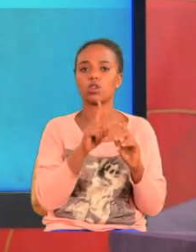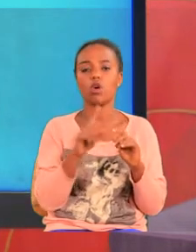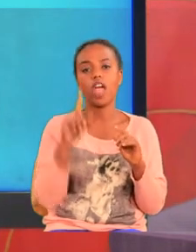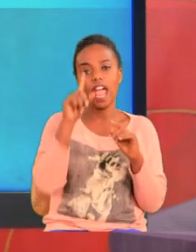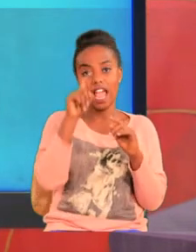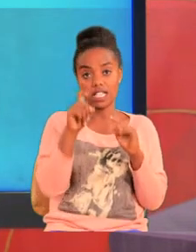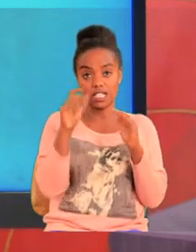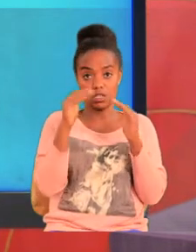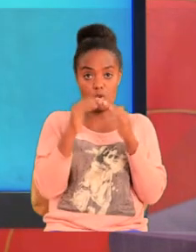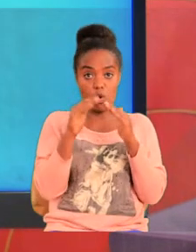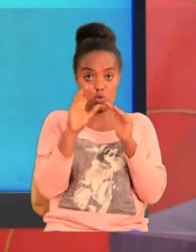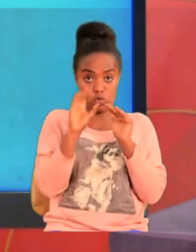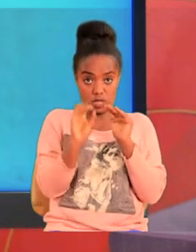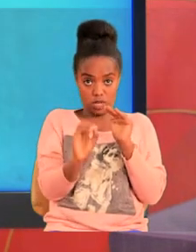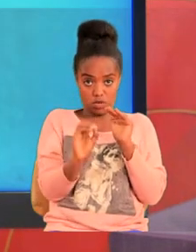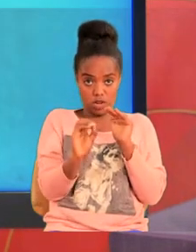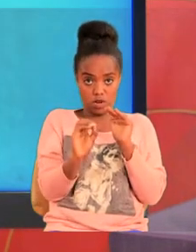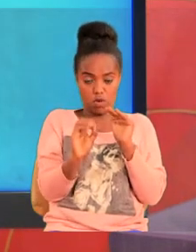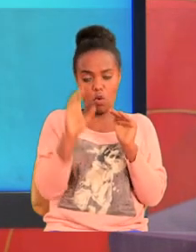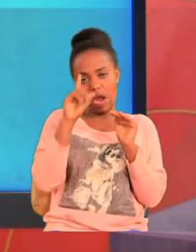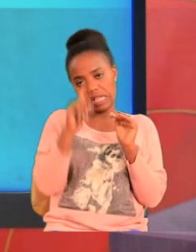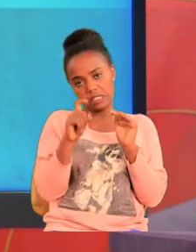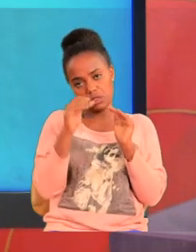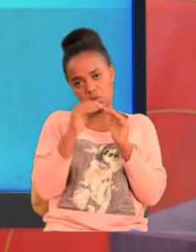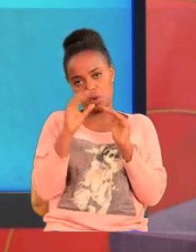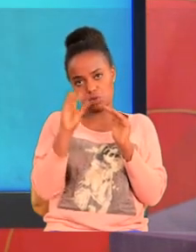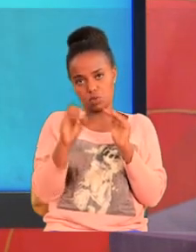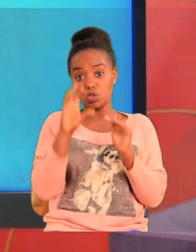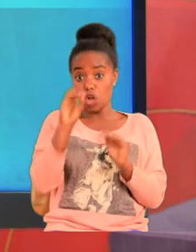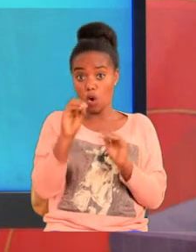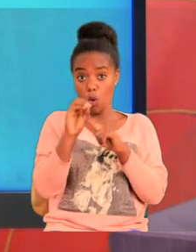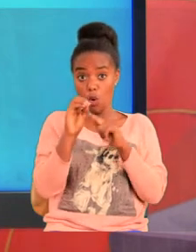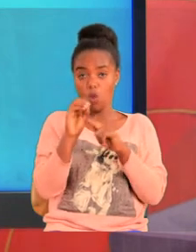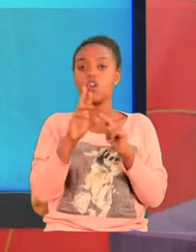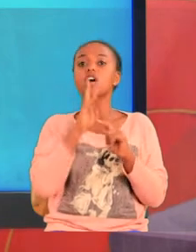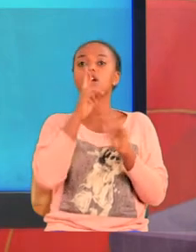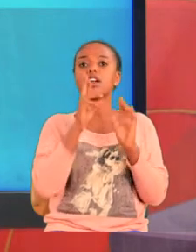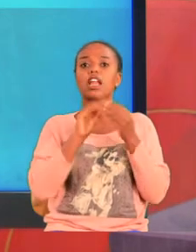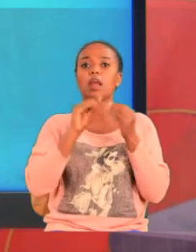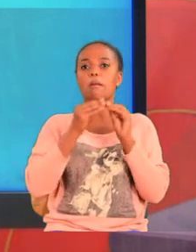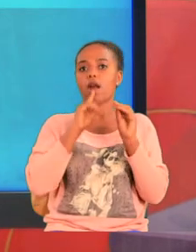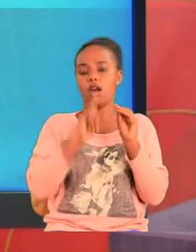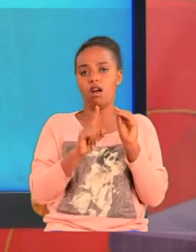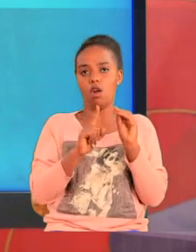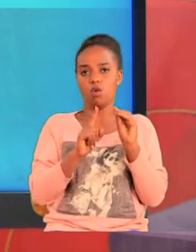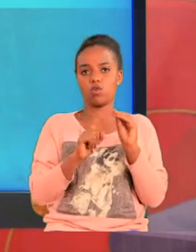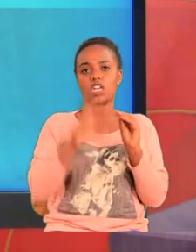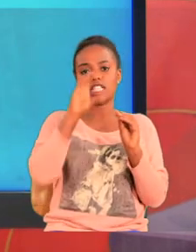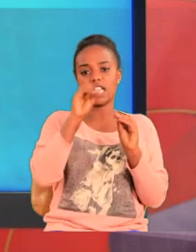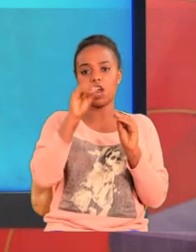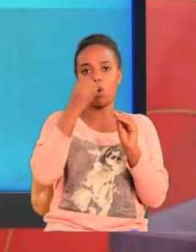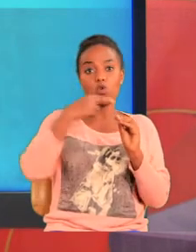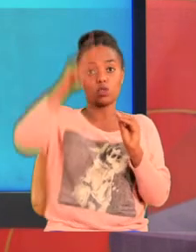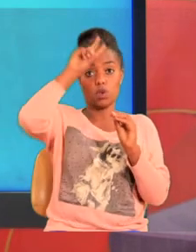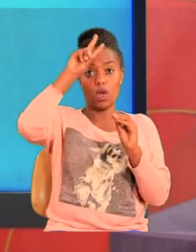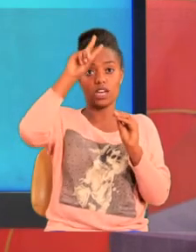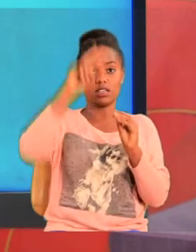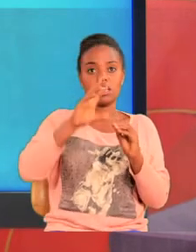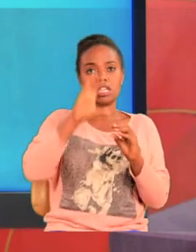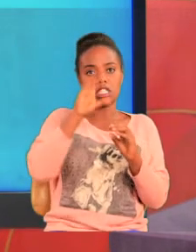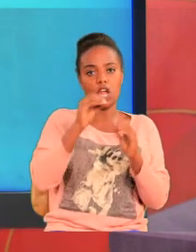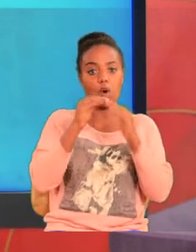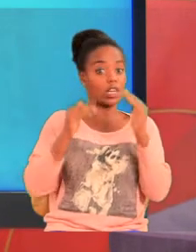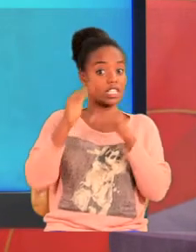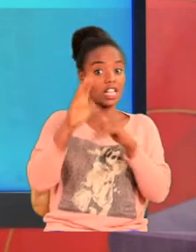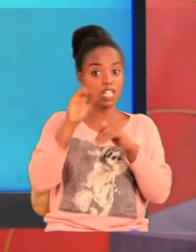0, if you take x is equal to 0, 0 is a real number. If you square it, 0 greater than 0, it's